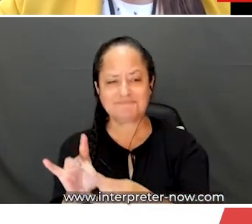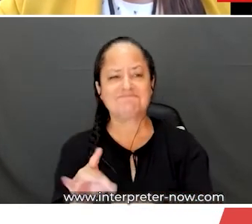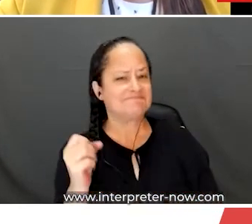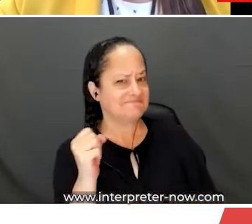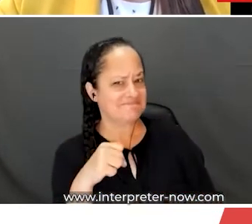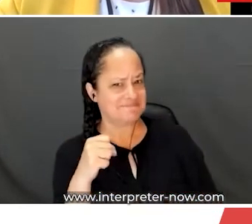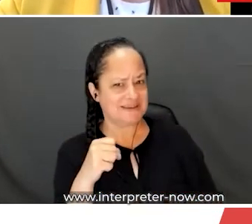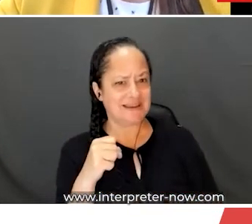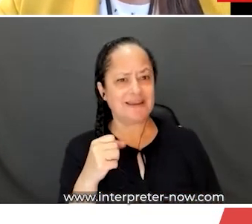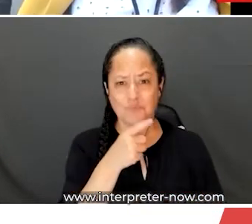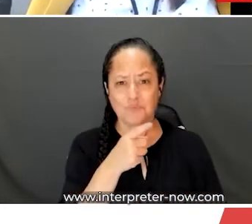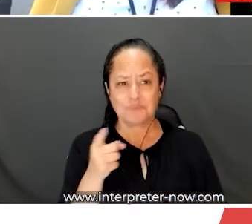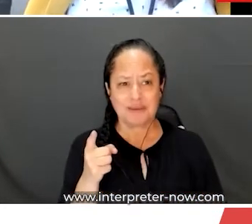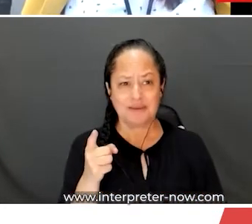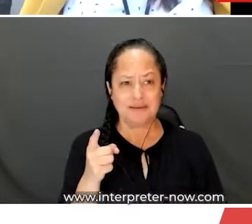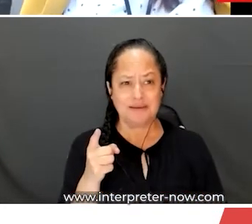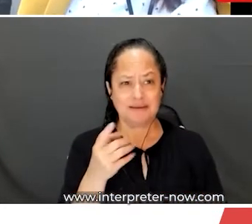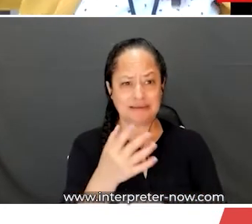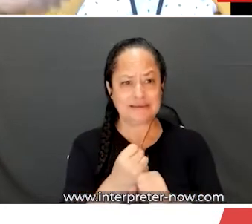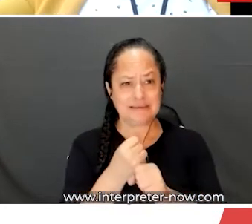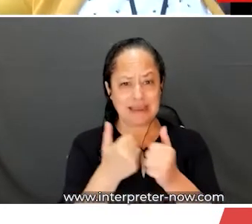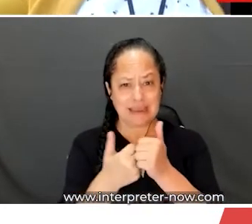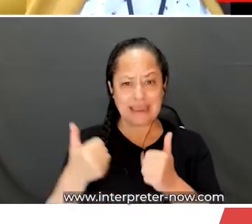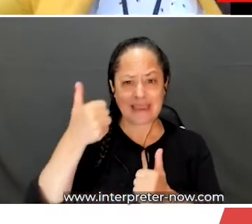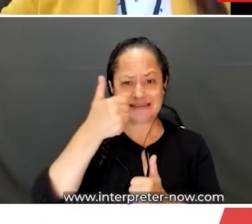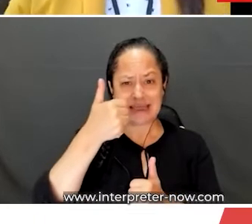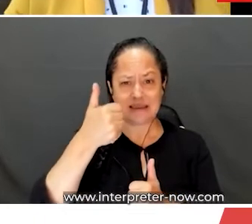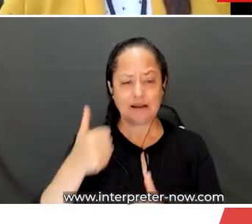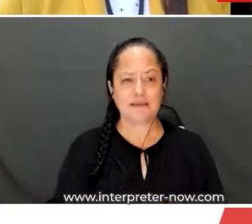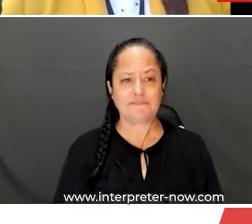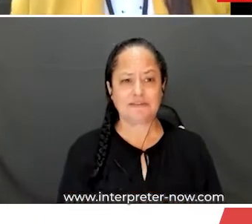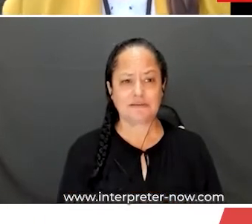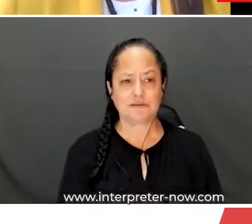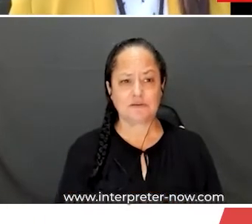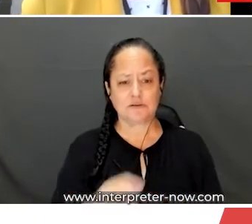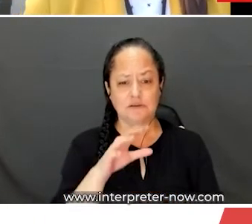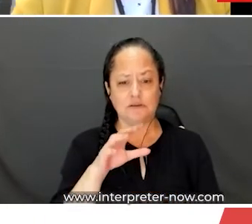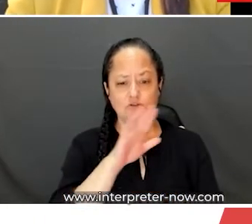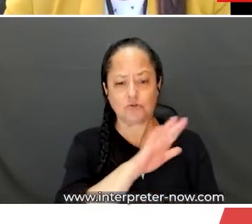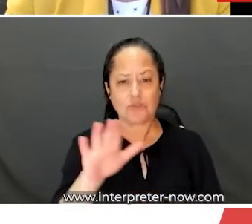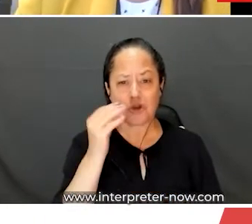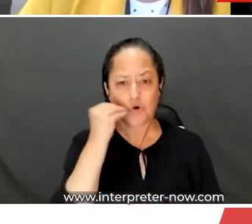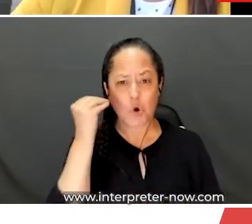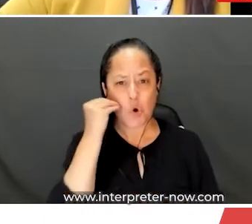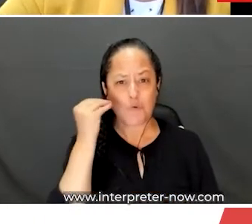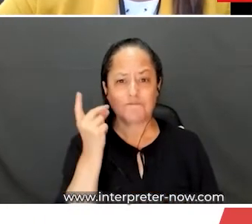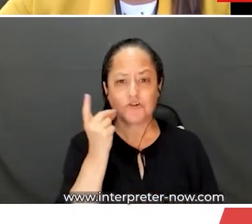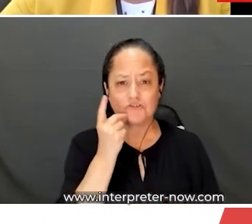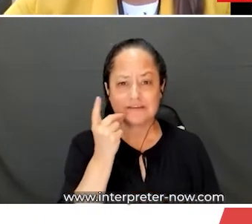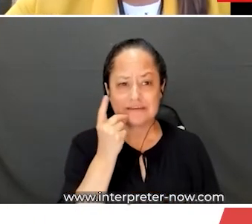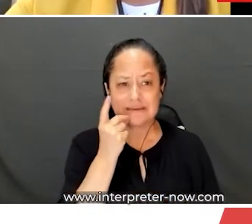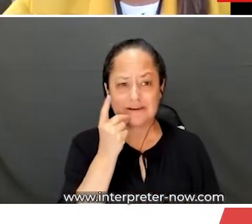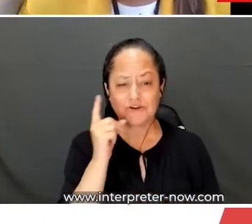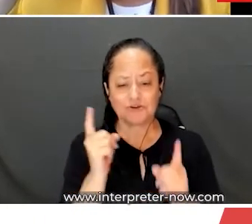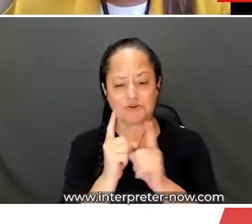and I have a client. They take executives to into their homes for dinners, and to meet